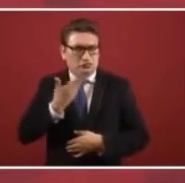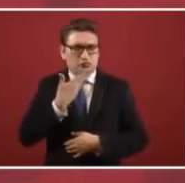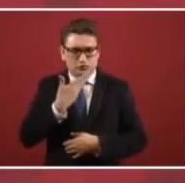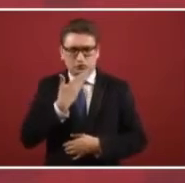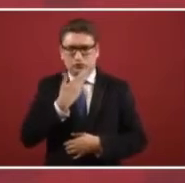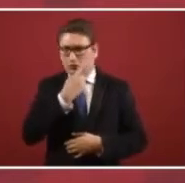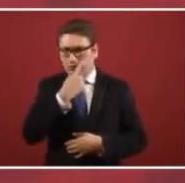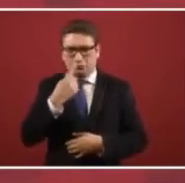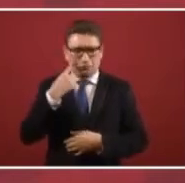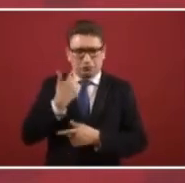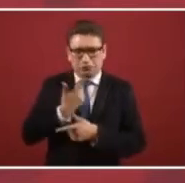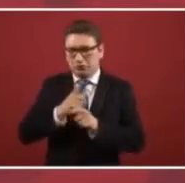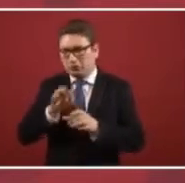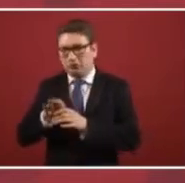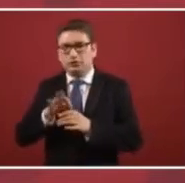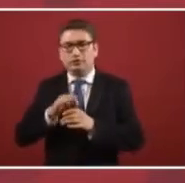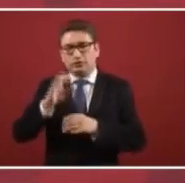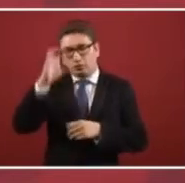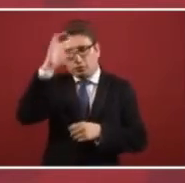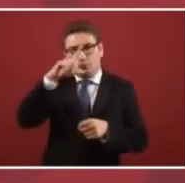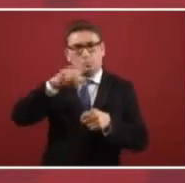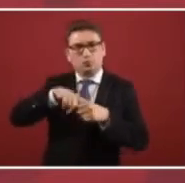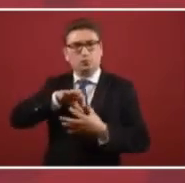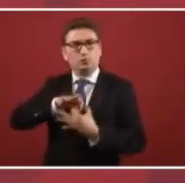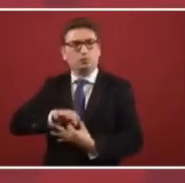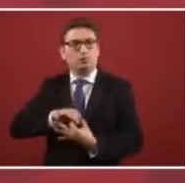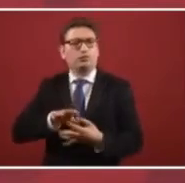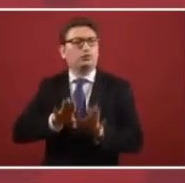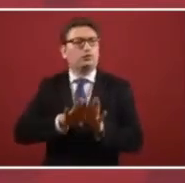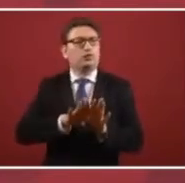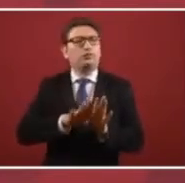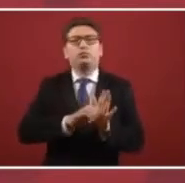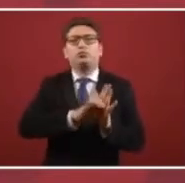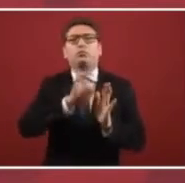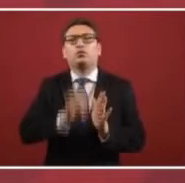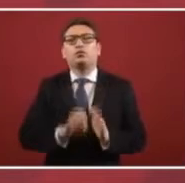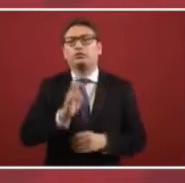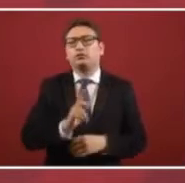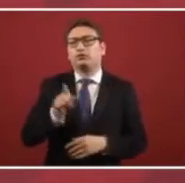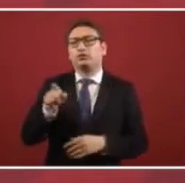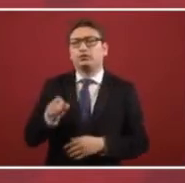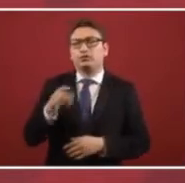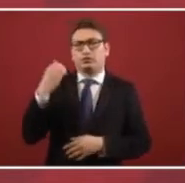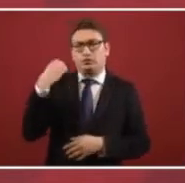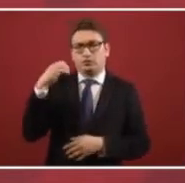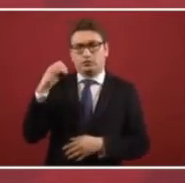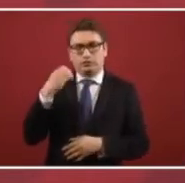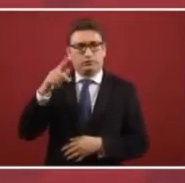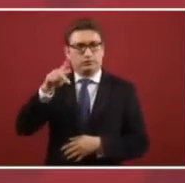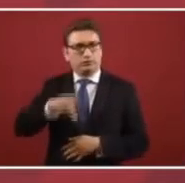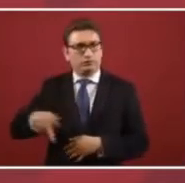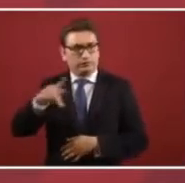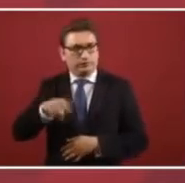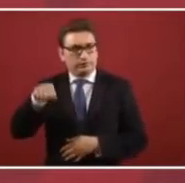That's traditional, that's cultural. In the towns of Oaxaca, for